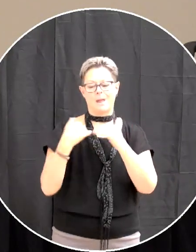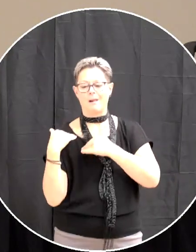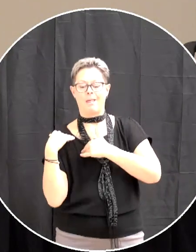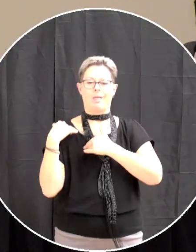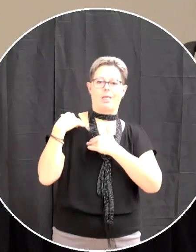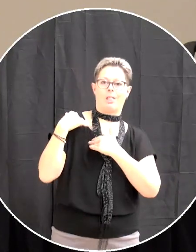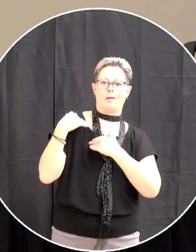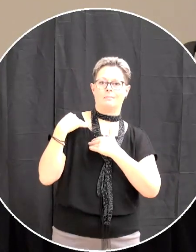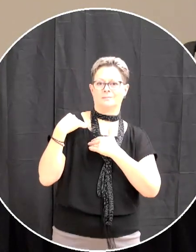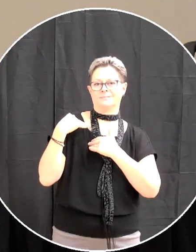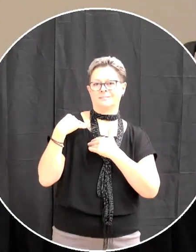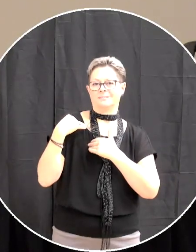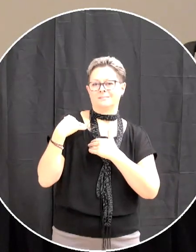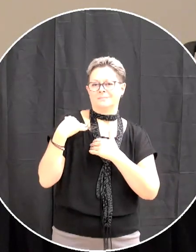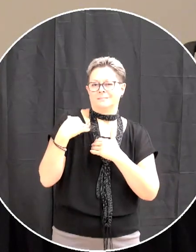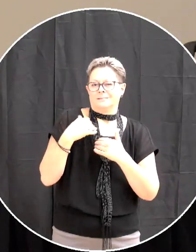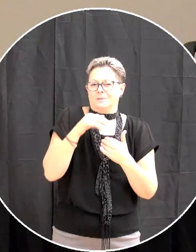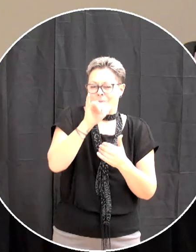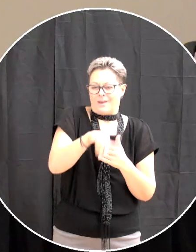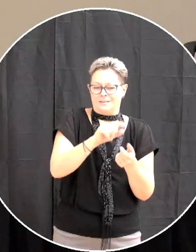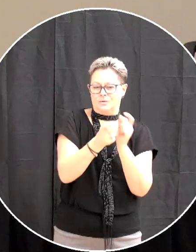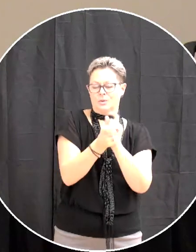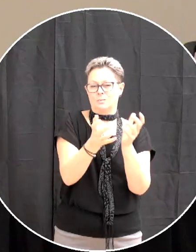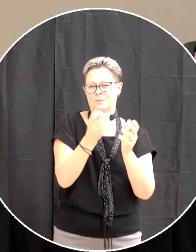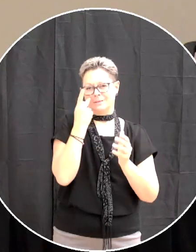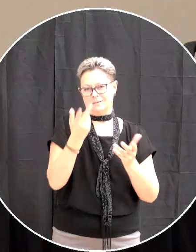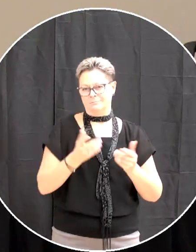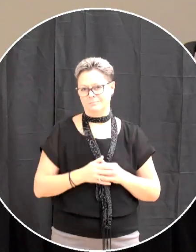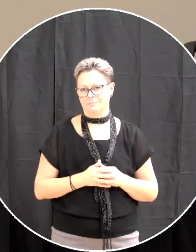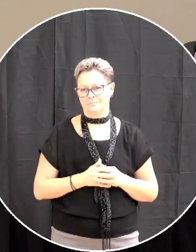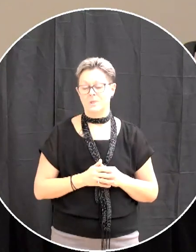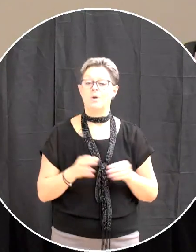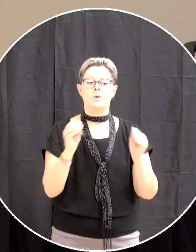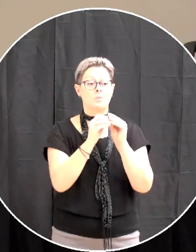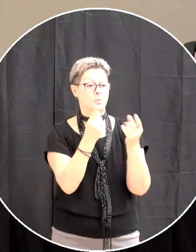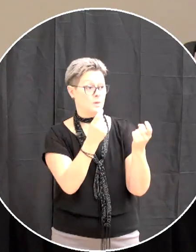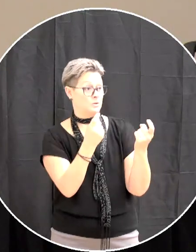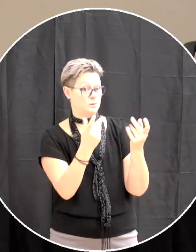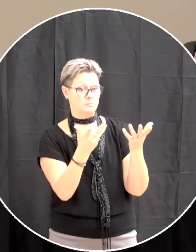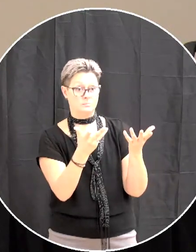again, which is why we went back and changed how we're doing it. Any further questions?